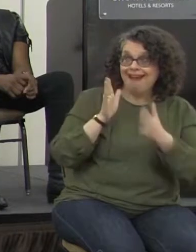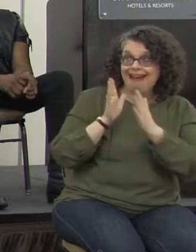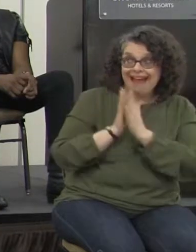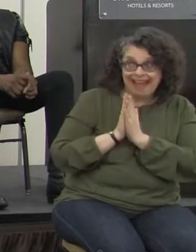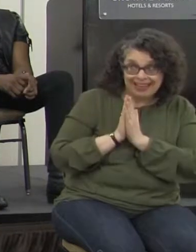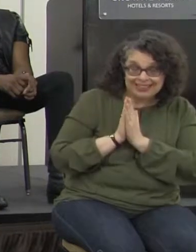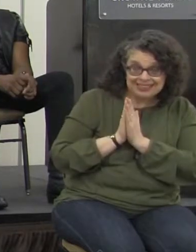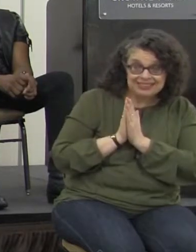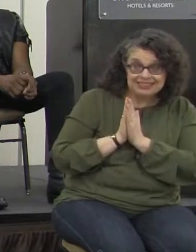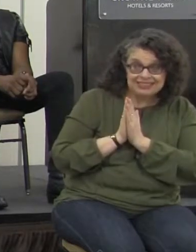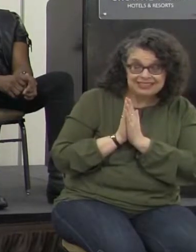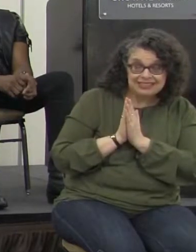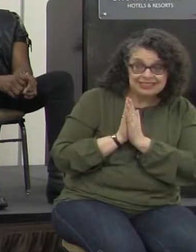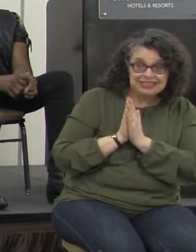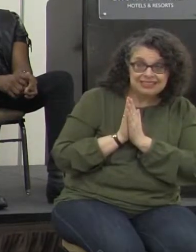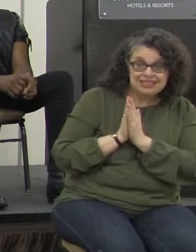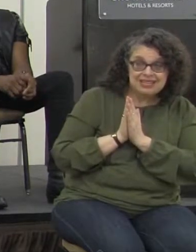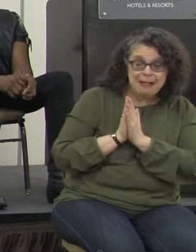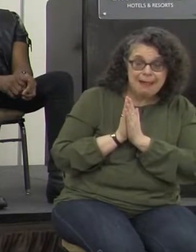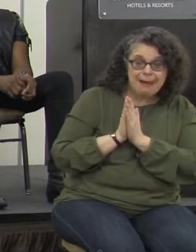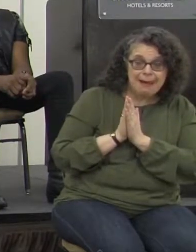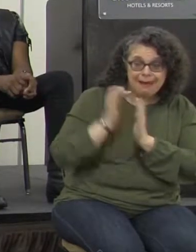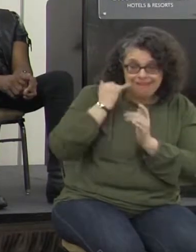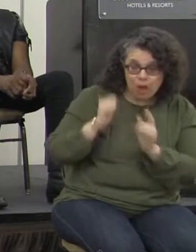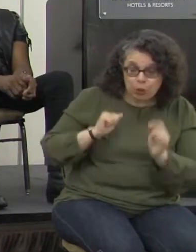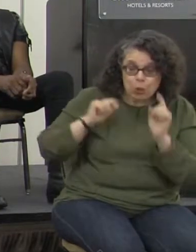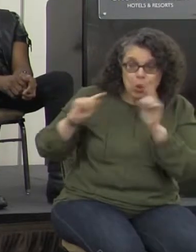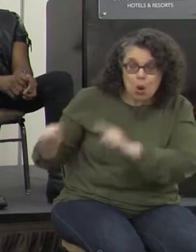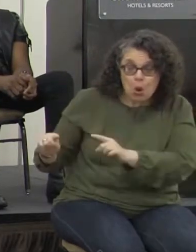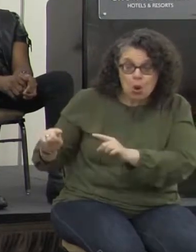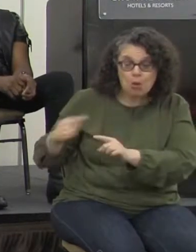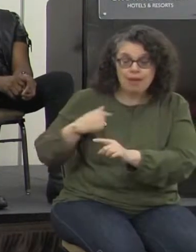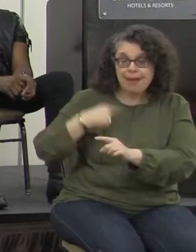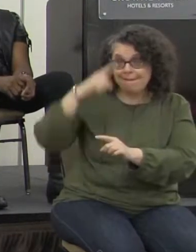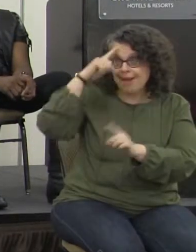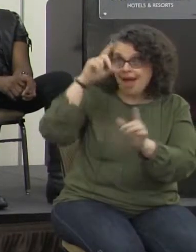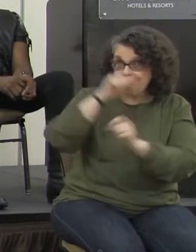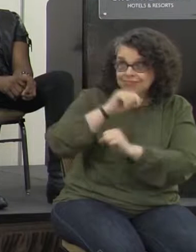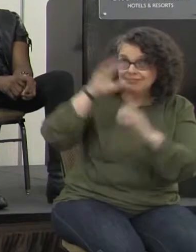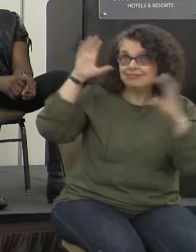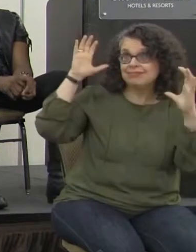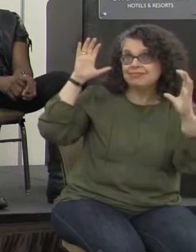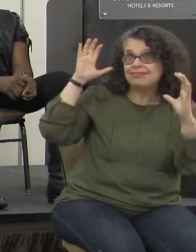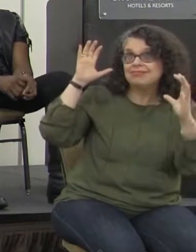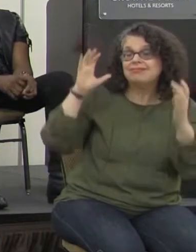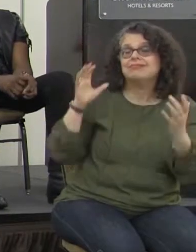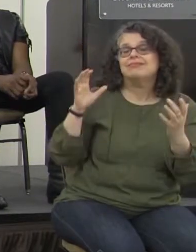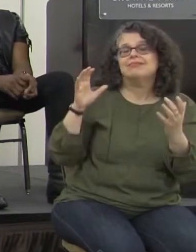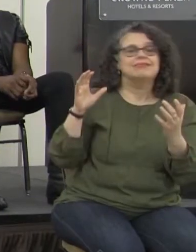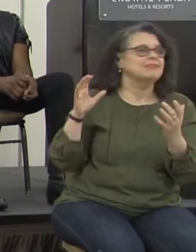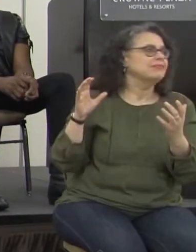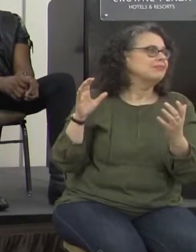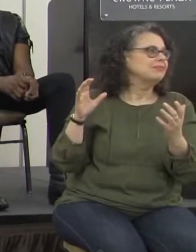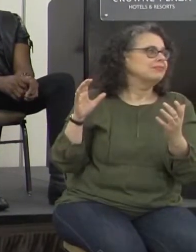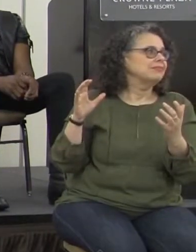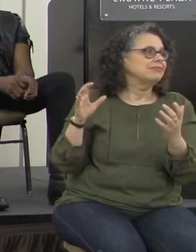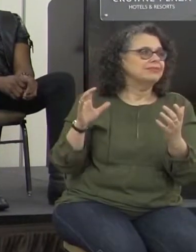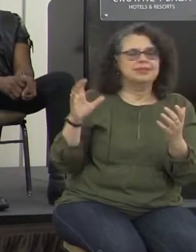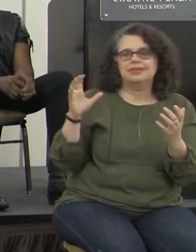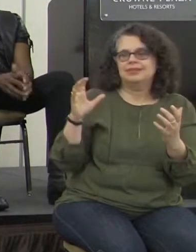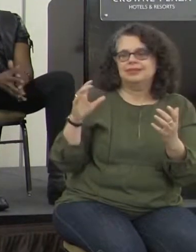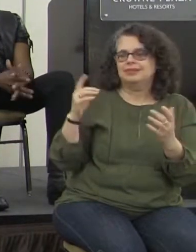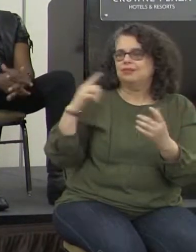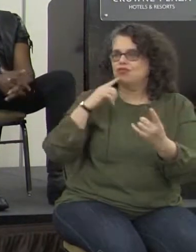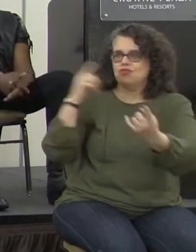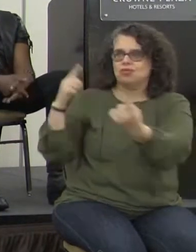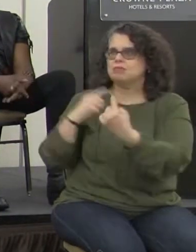ask, I guess in my mind, there's an assumption, a response